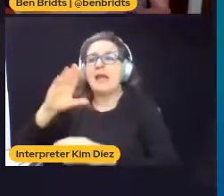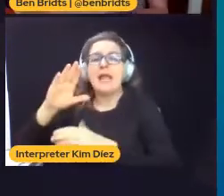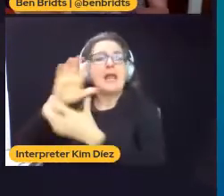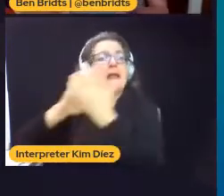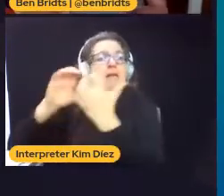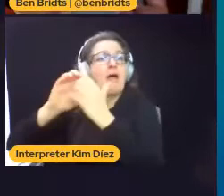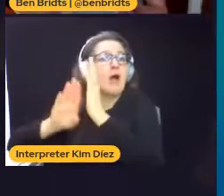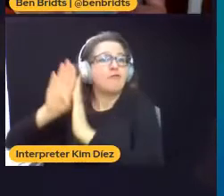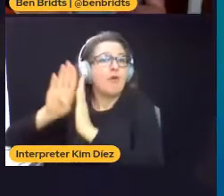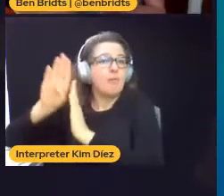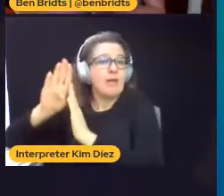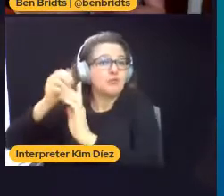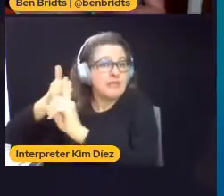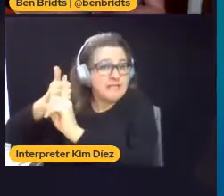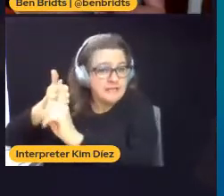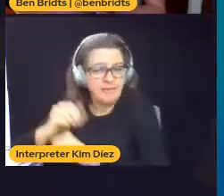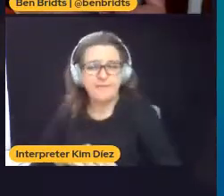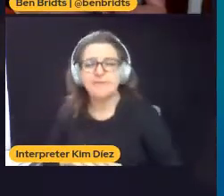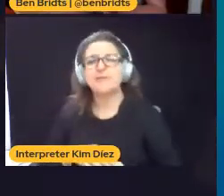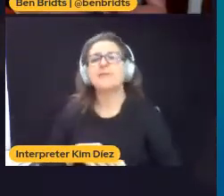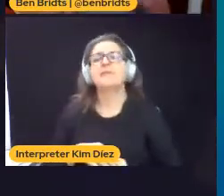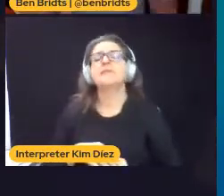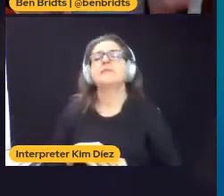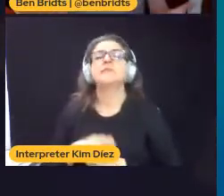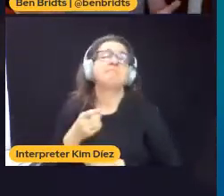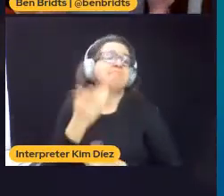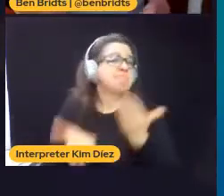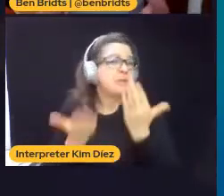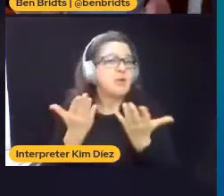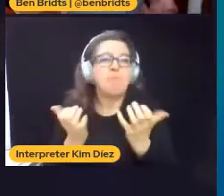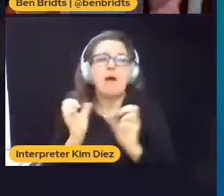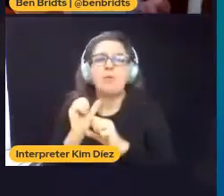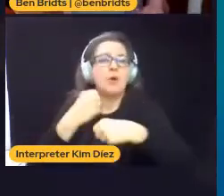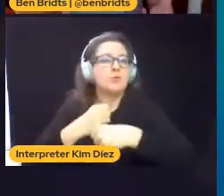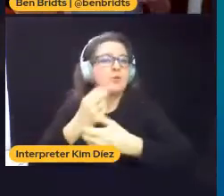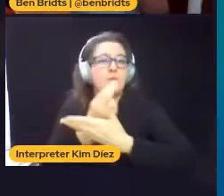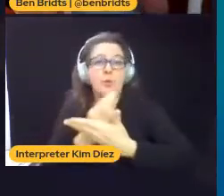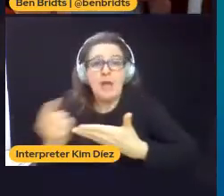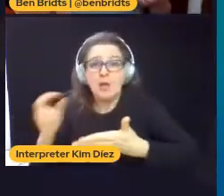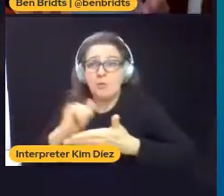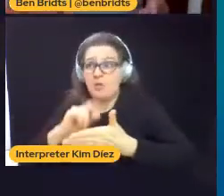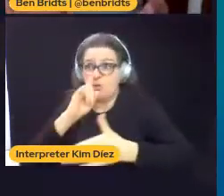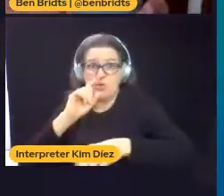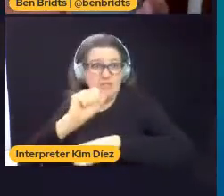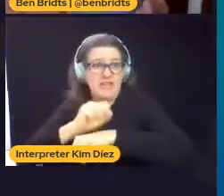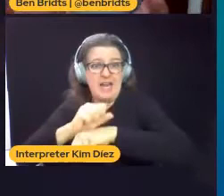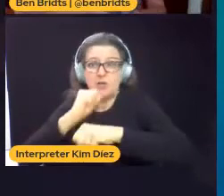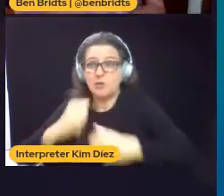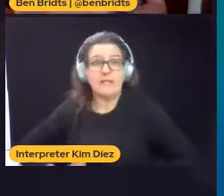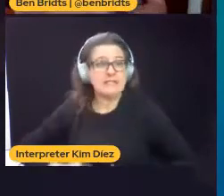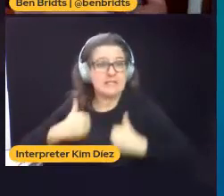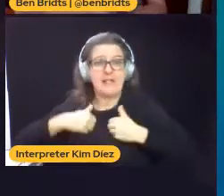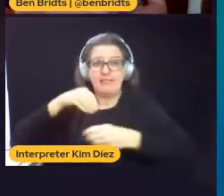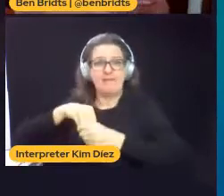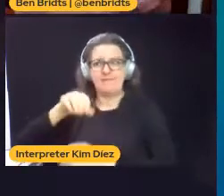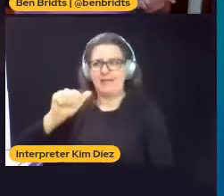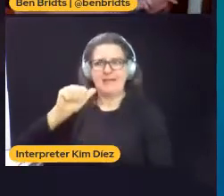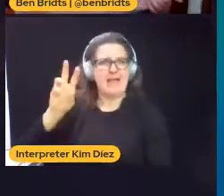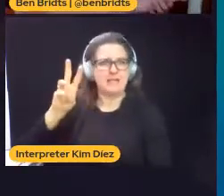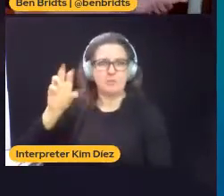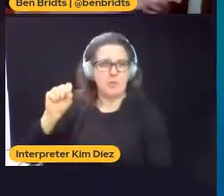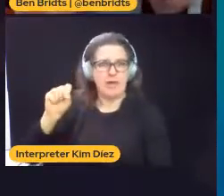You might want to create a resource that actually doesn't live inside of AWS. Like I